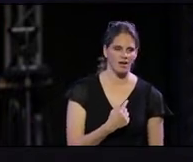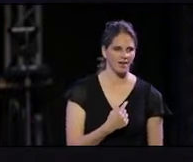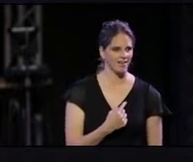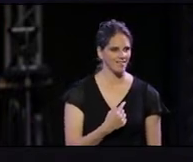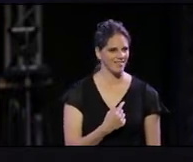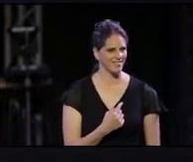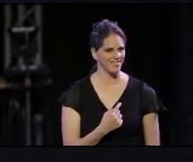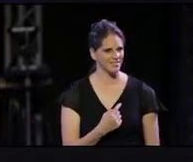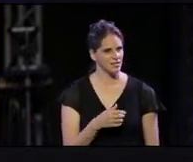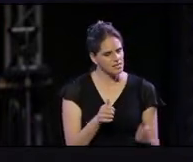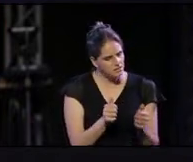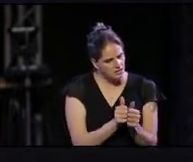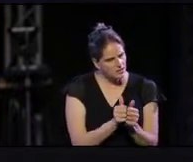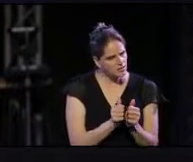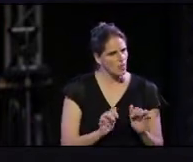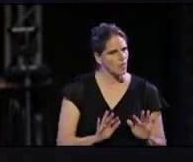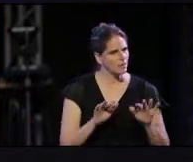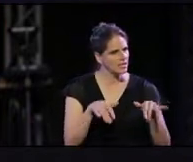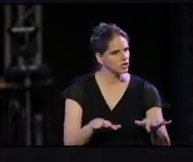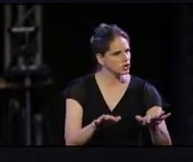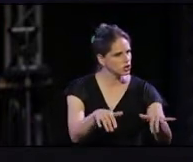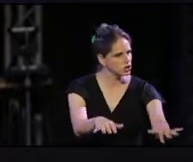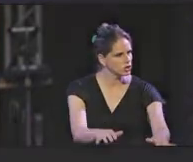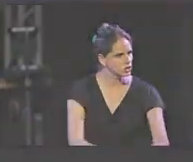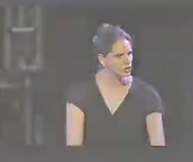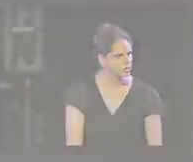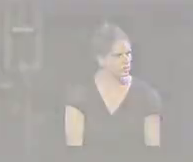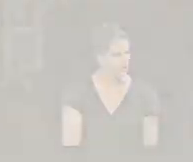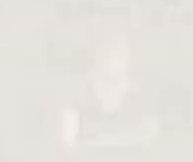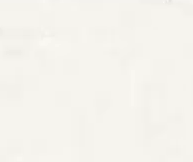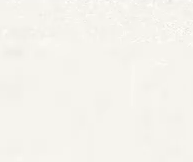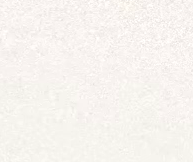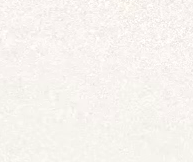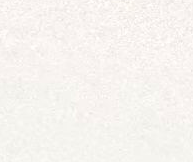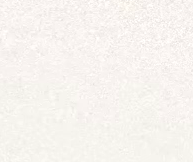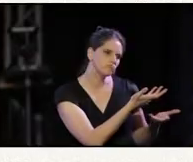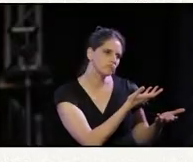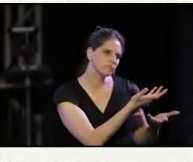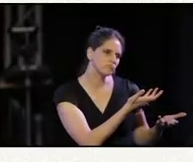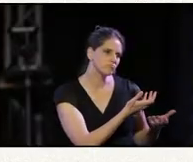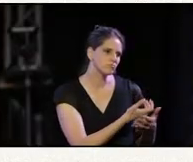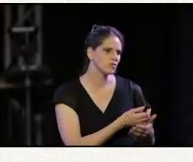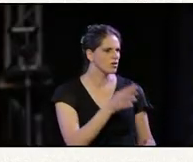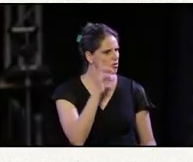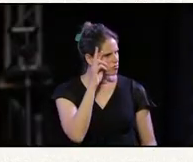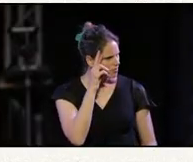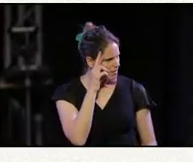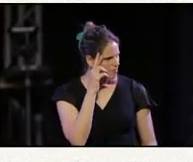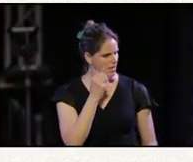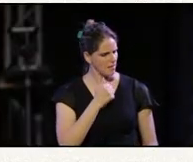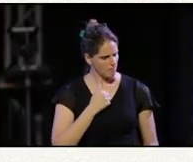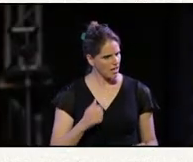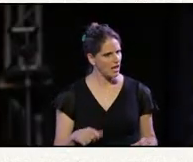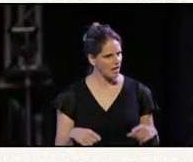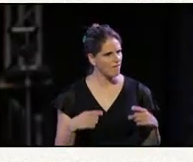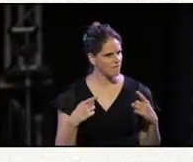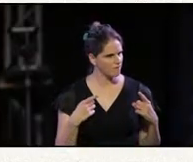beach and he talks. And he just tells them their story and his story.